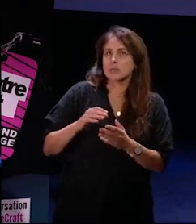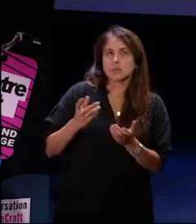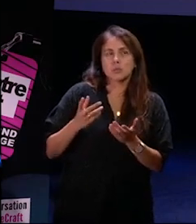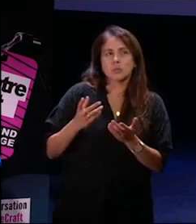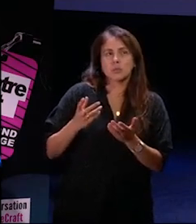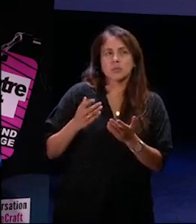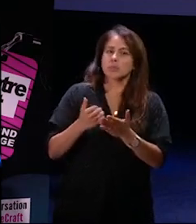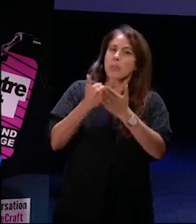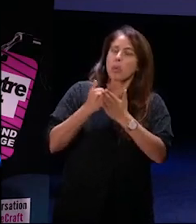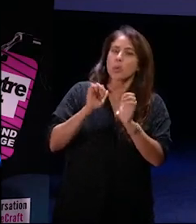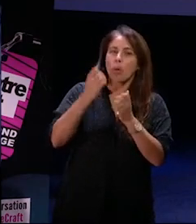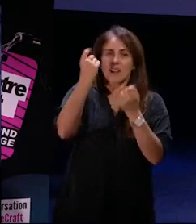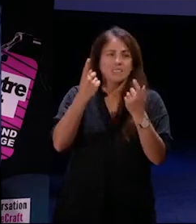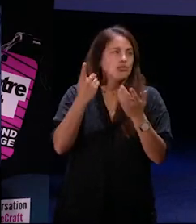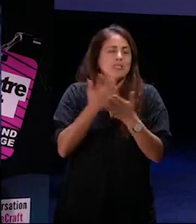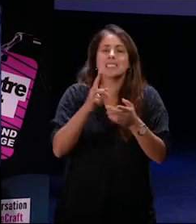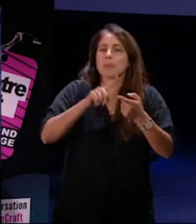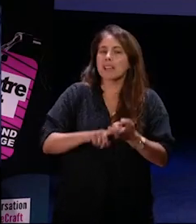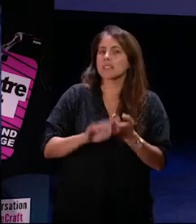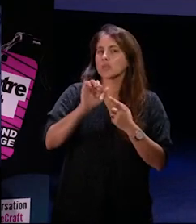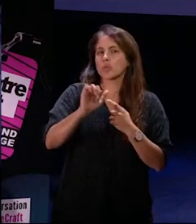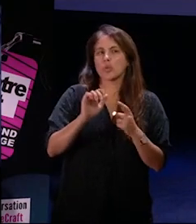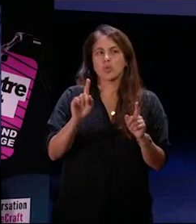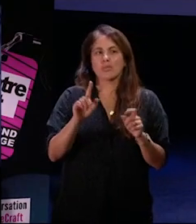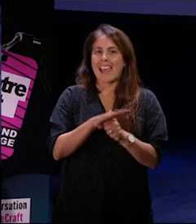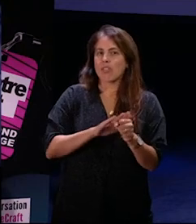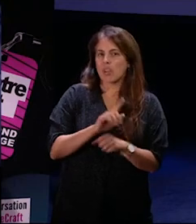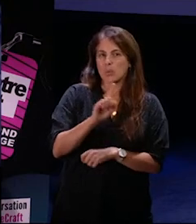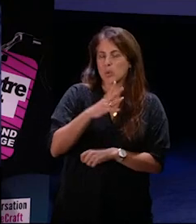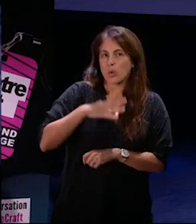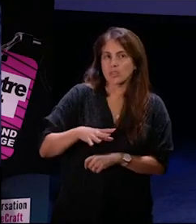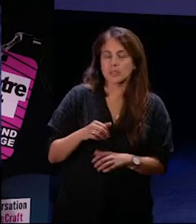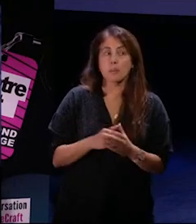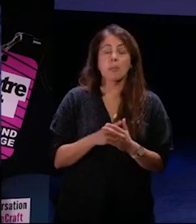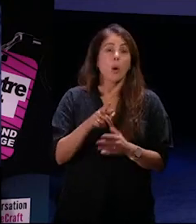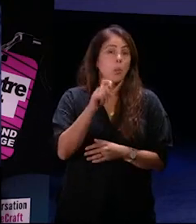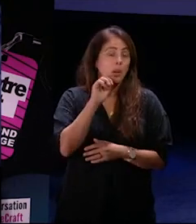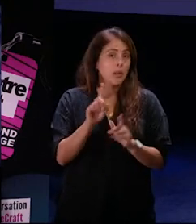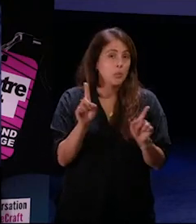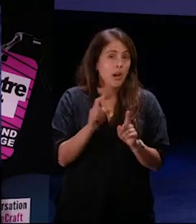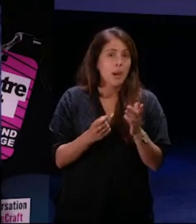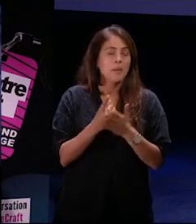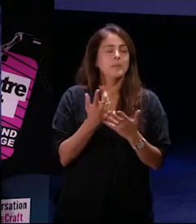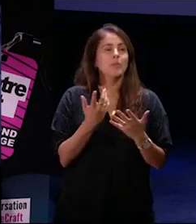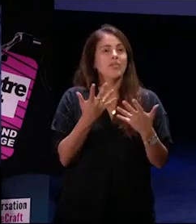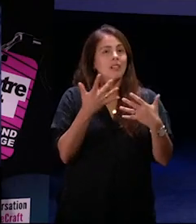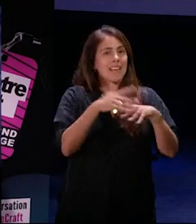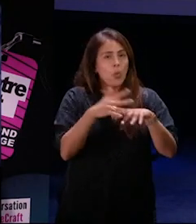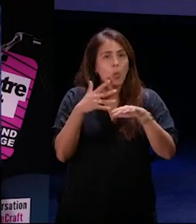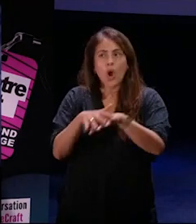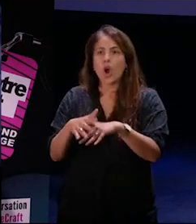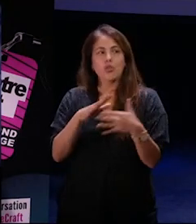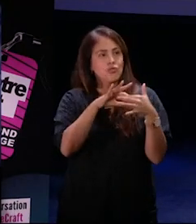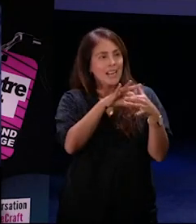which area you're wanting to go into, but there will come a time where the networks and the relationships that